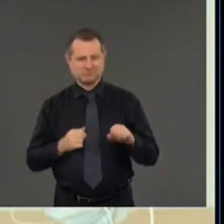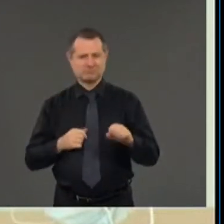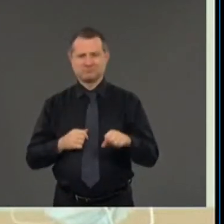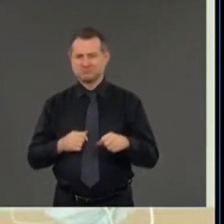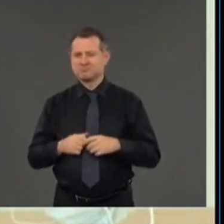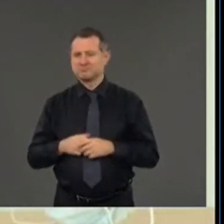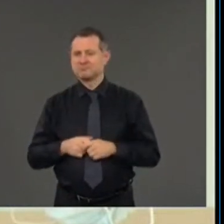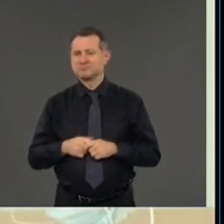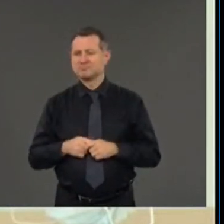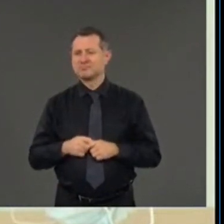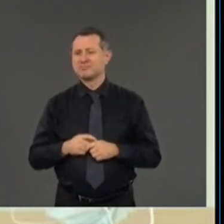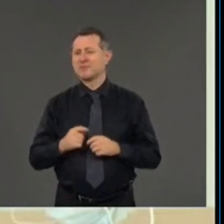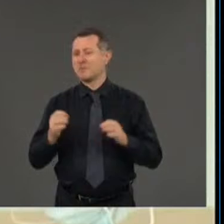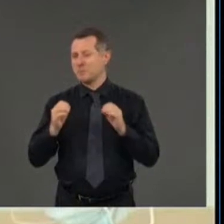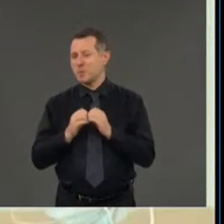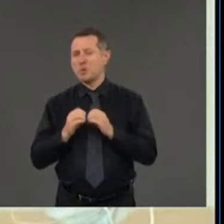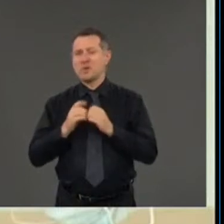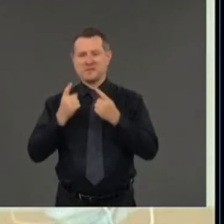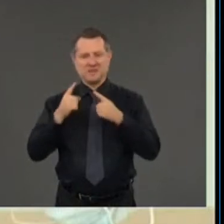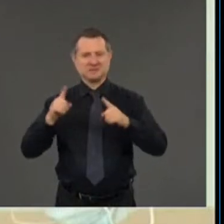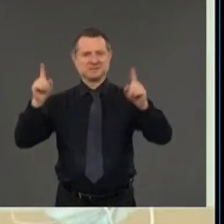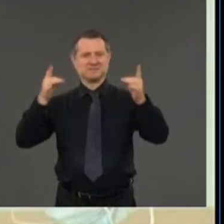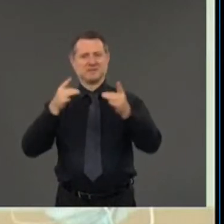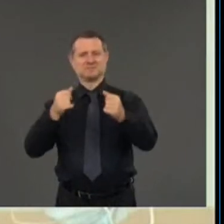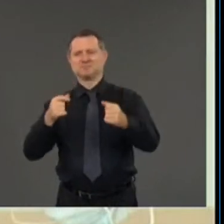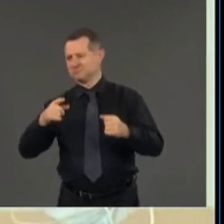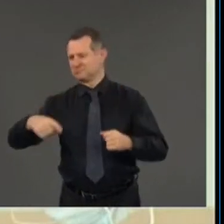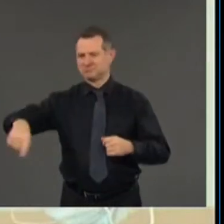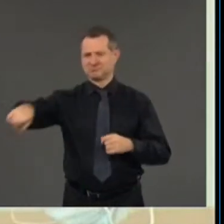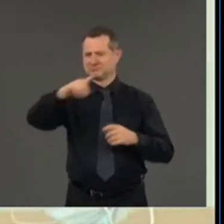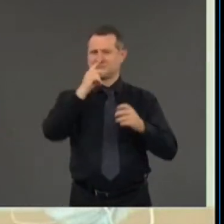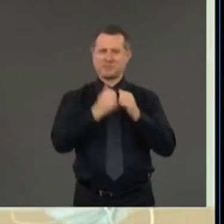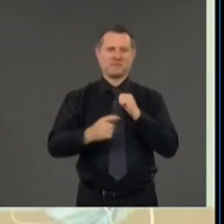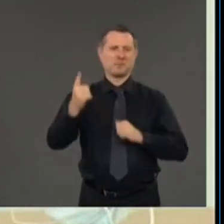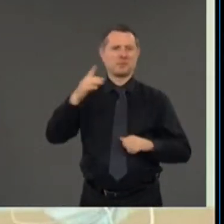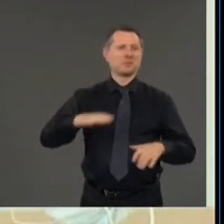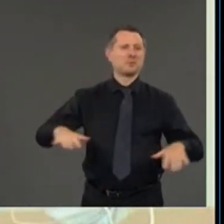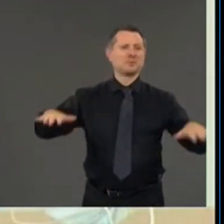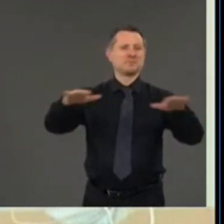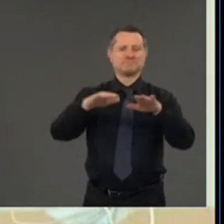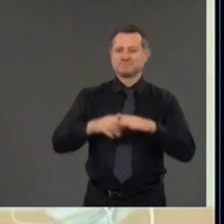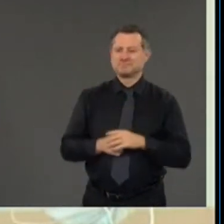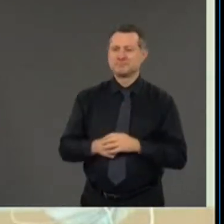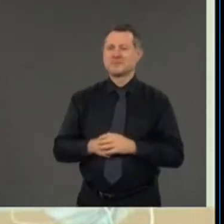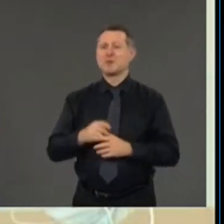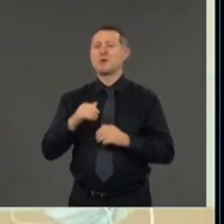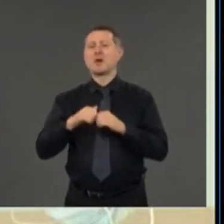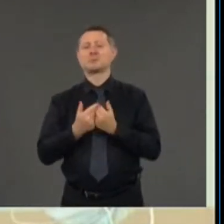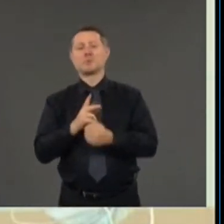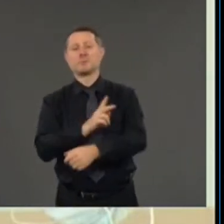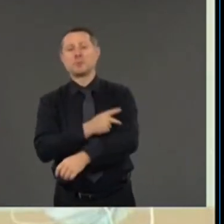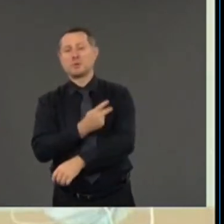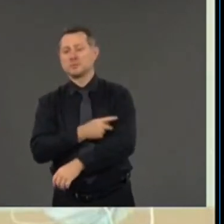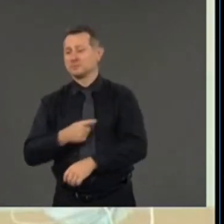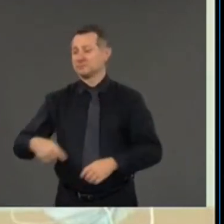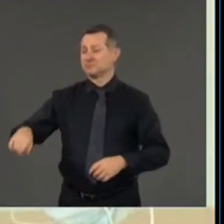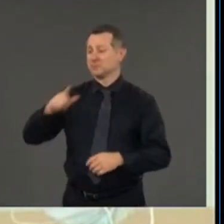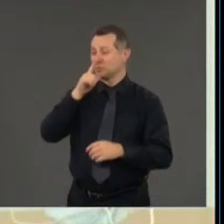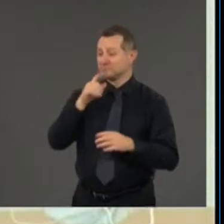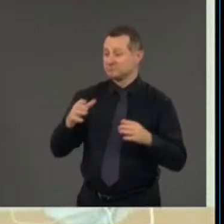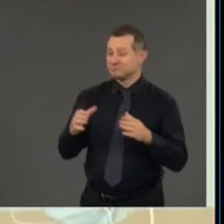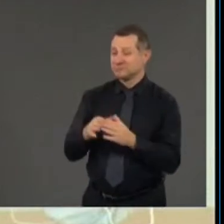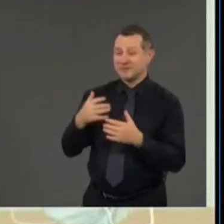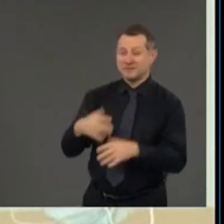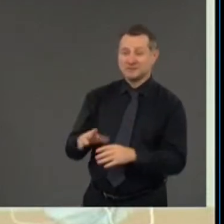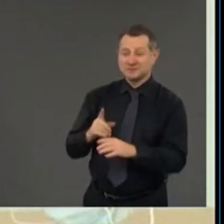used, the better it is. The way you cohort patients inside a hospital or any other facility